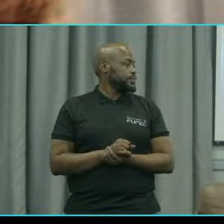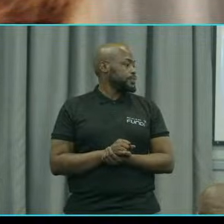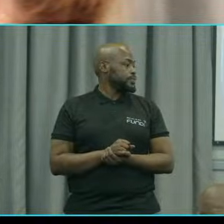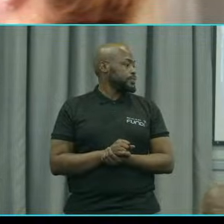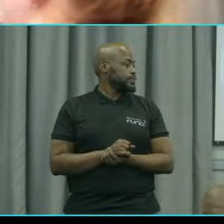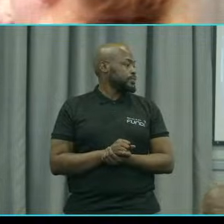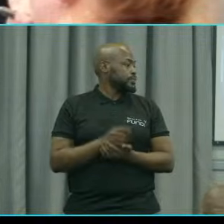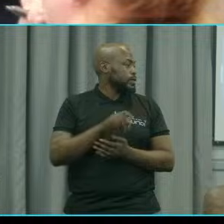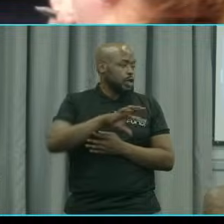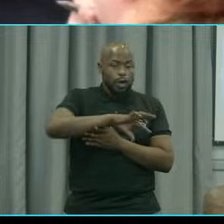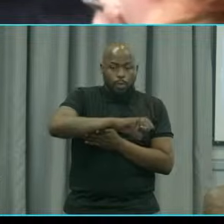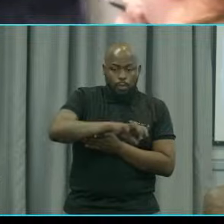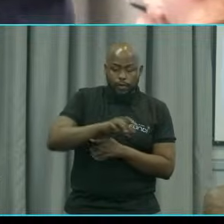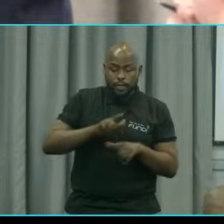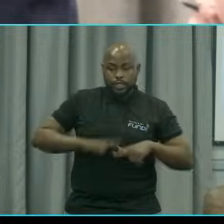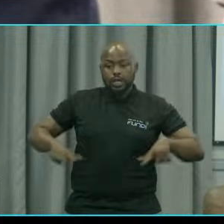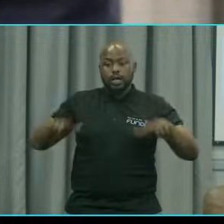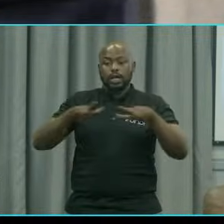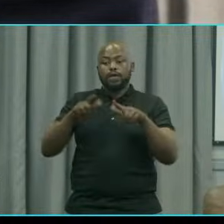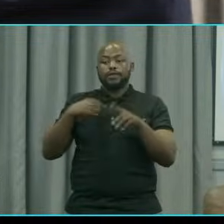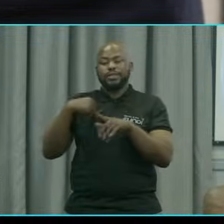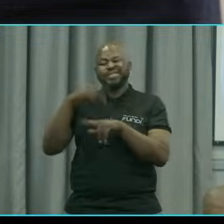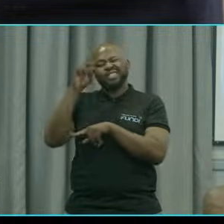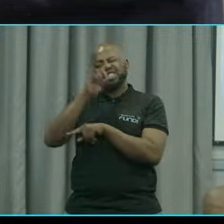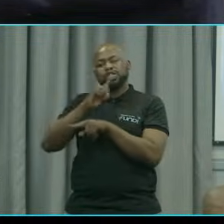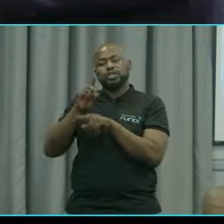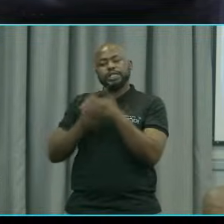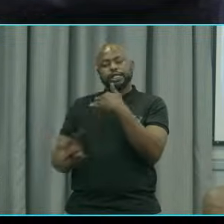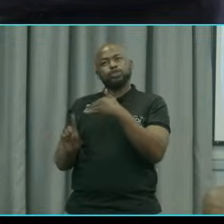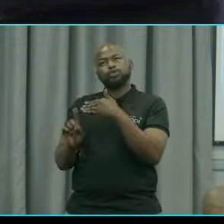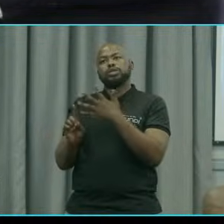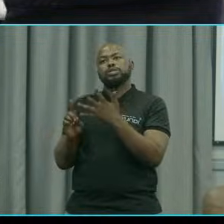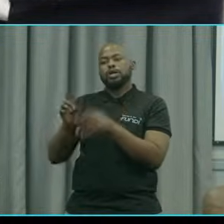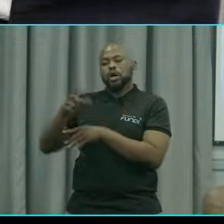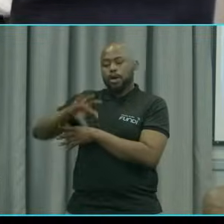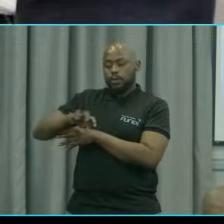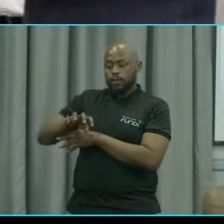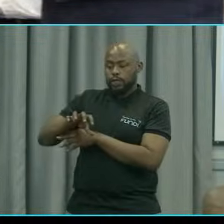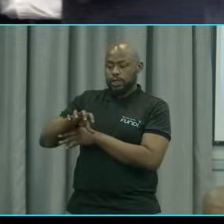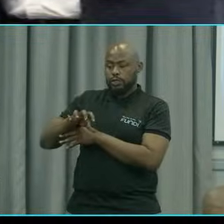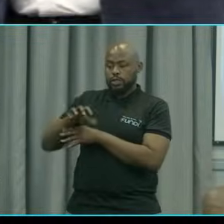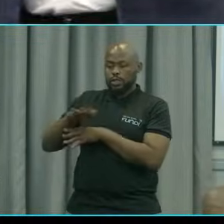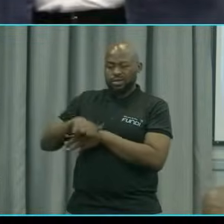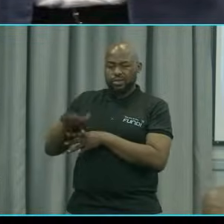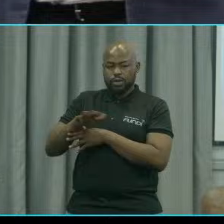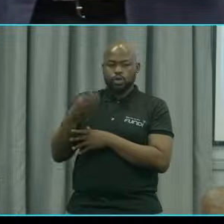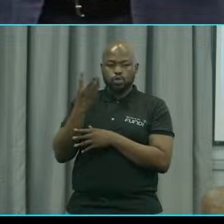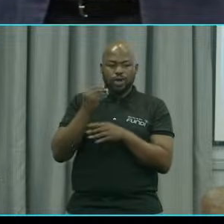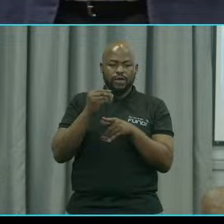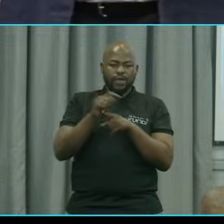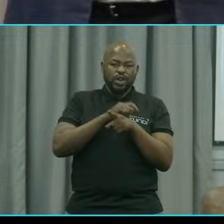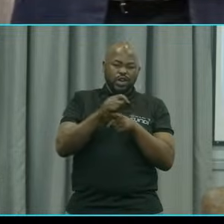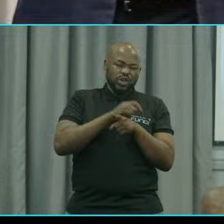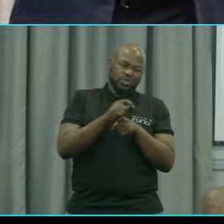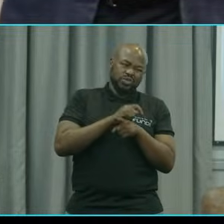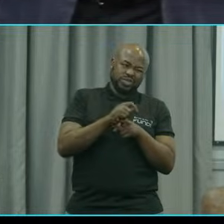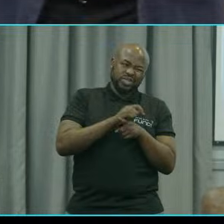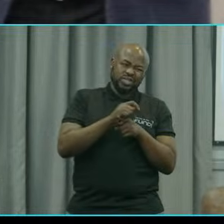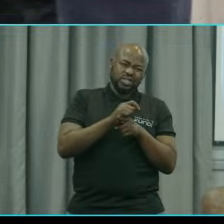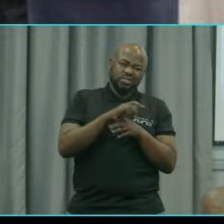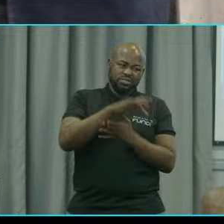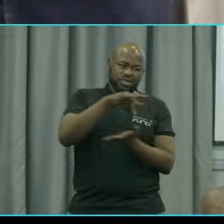At the provincial level, the district professional hubs, professional development hubs and training centers. We have our district teacher development